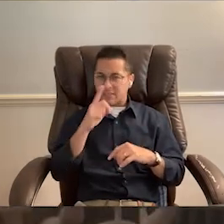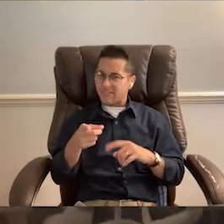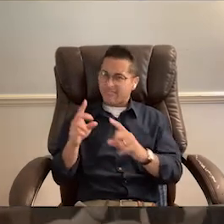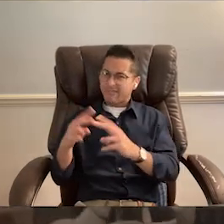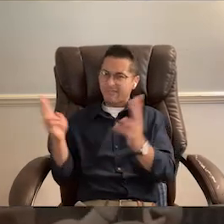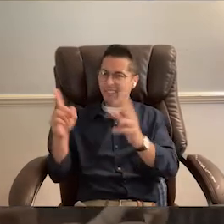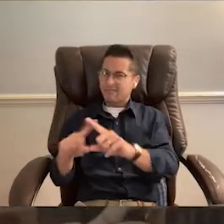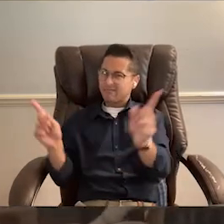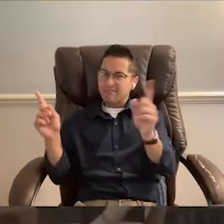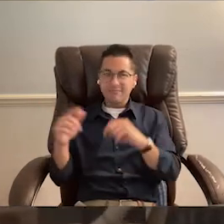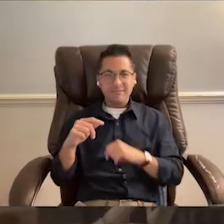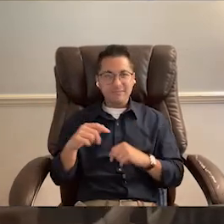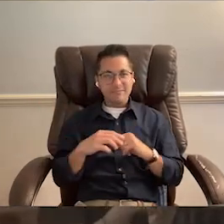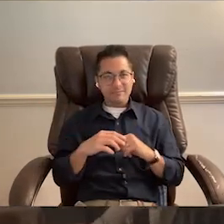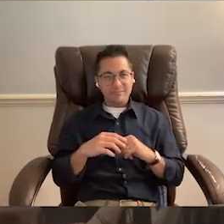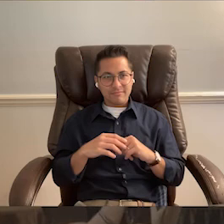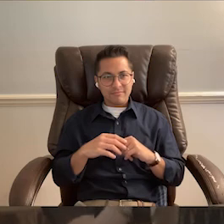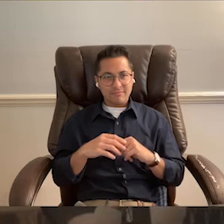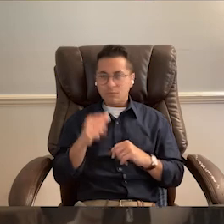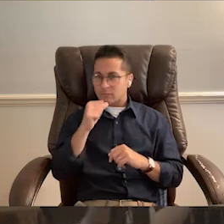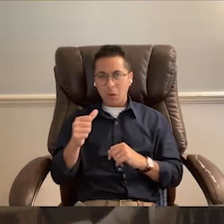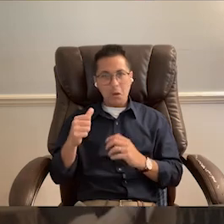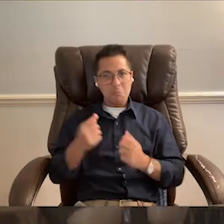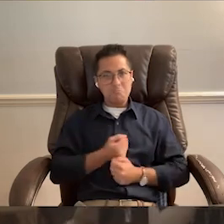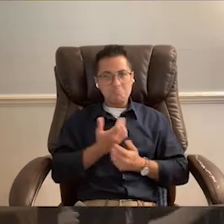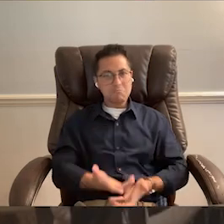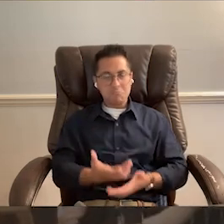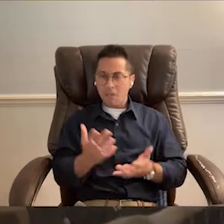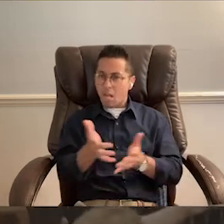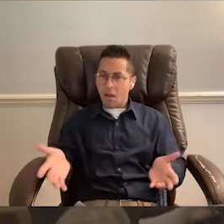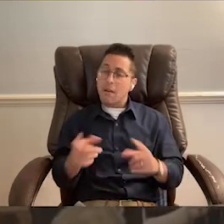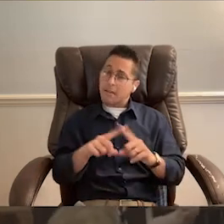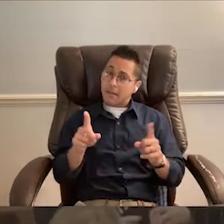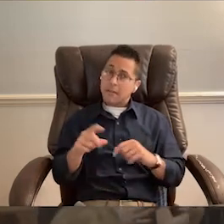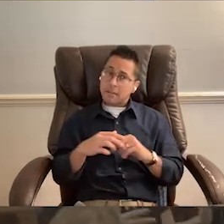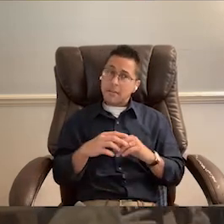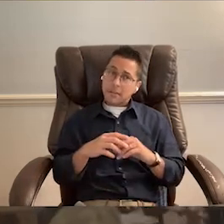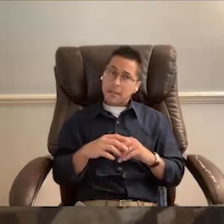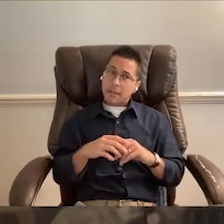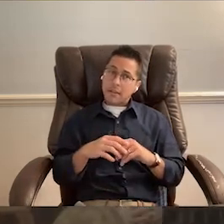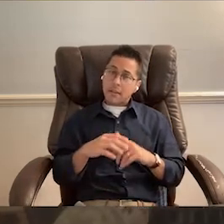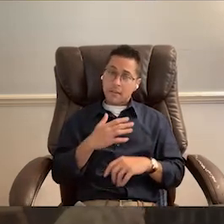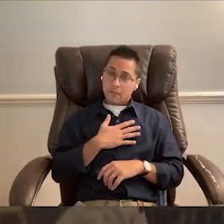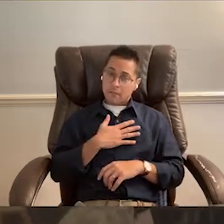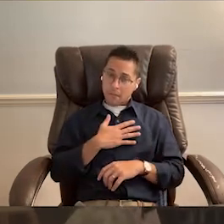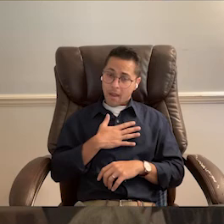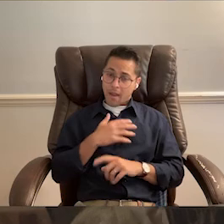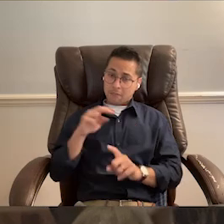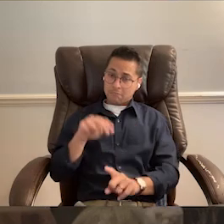know there is some people that come in and oh yeah, it's very different, because we don't as